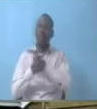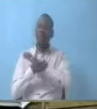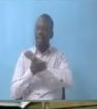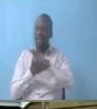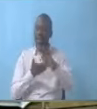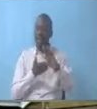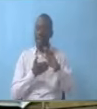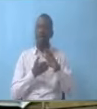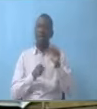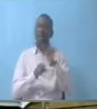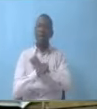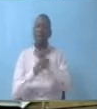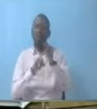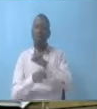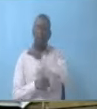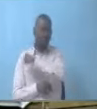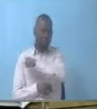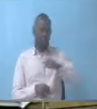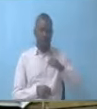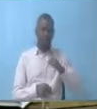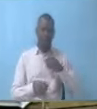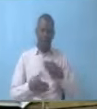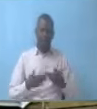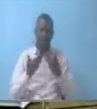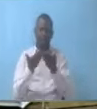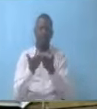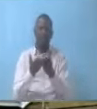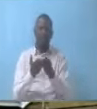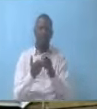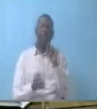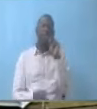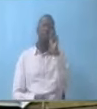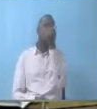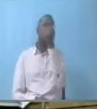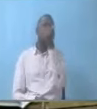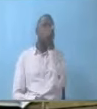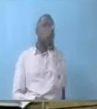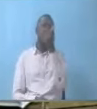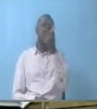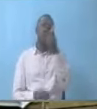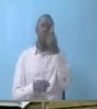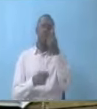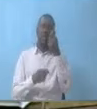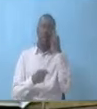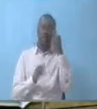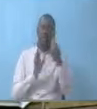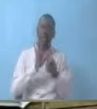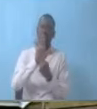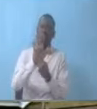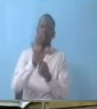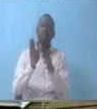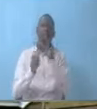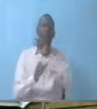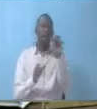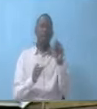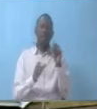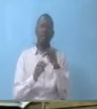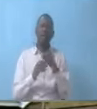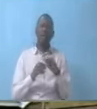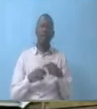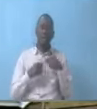economic crimes by giving them a new label and a new regime for prosecution,